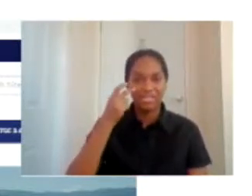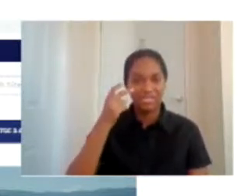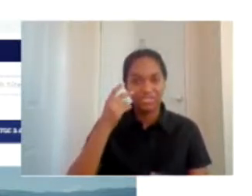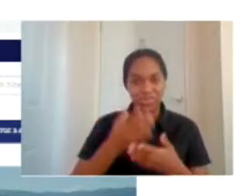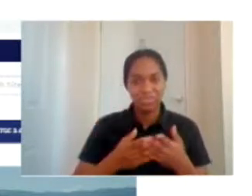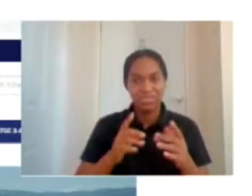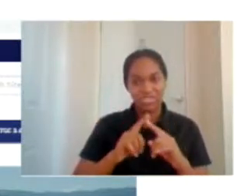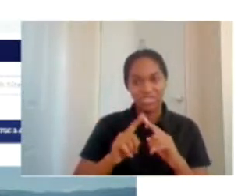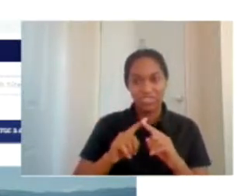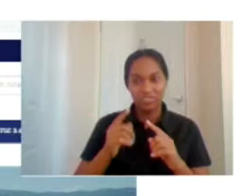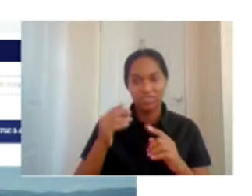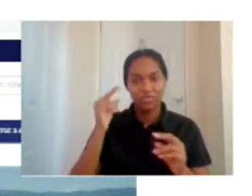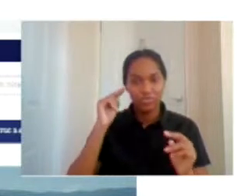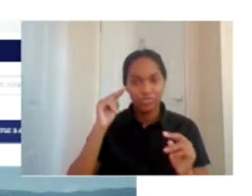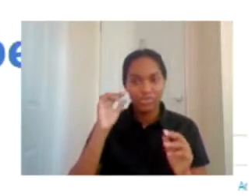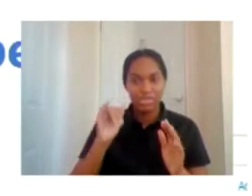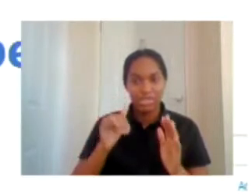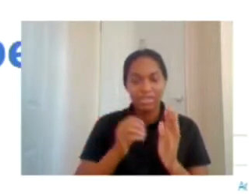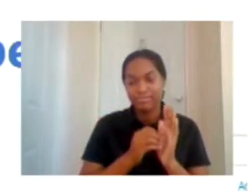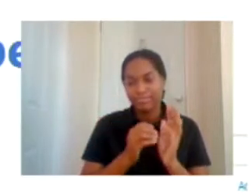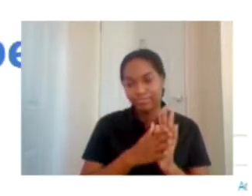and greatest news in our industry.